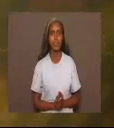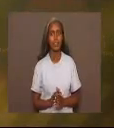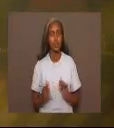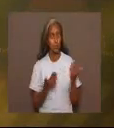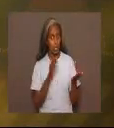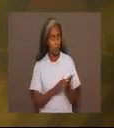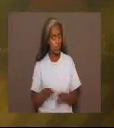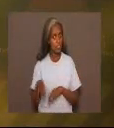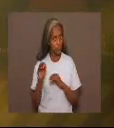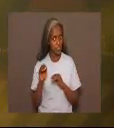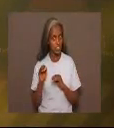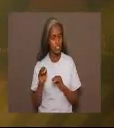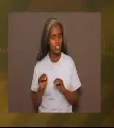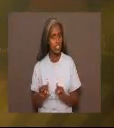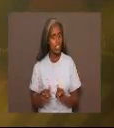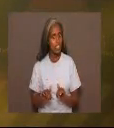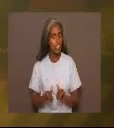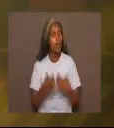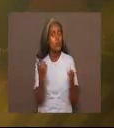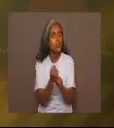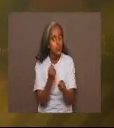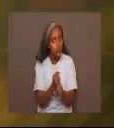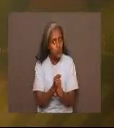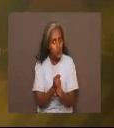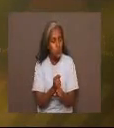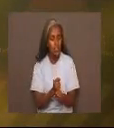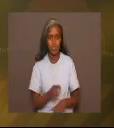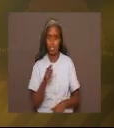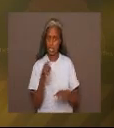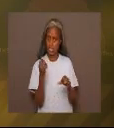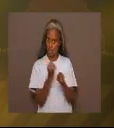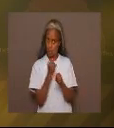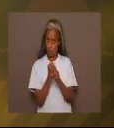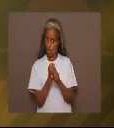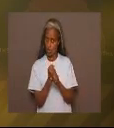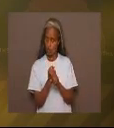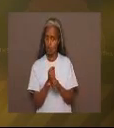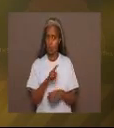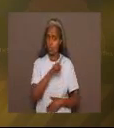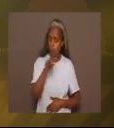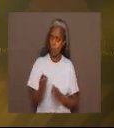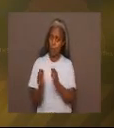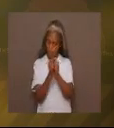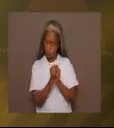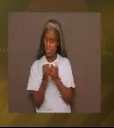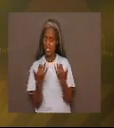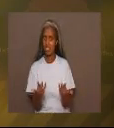Welcome back, students. How did you do? Let us work through the problem together